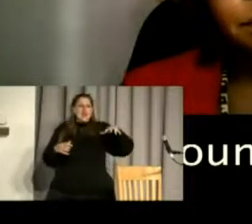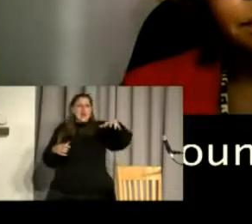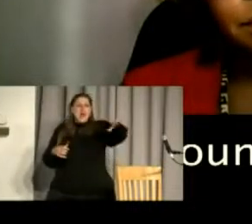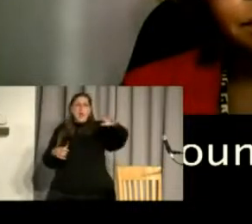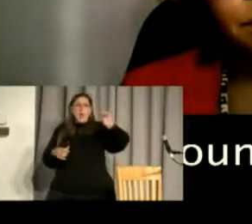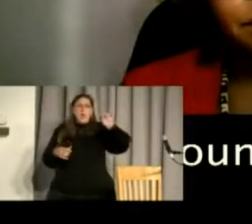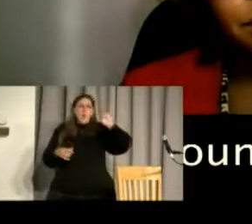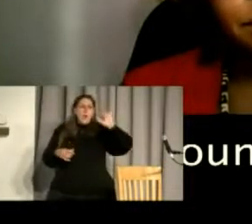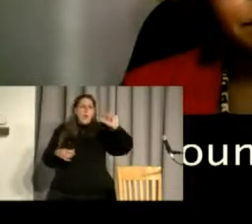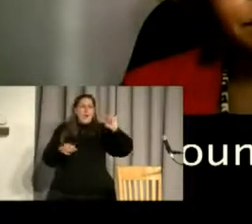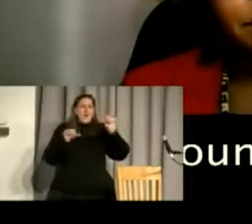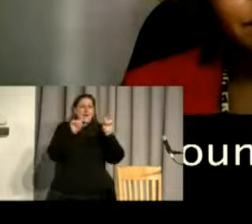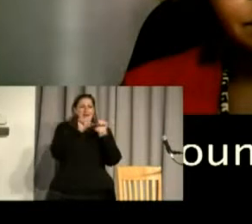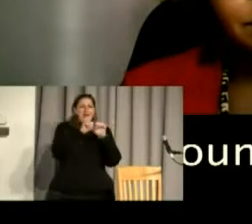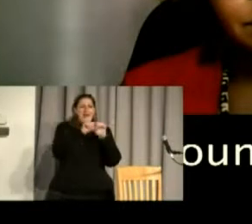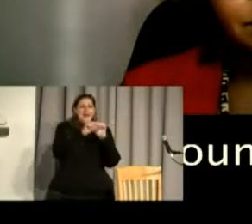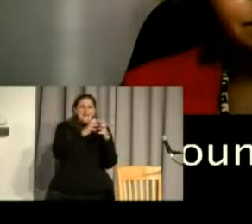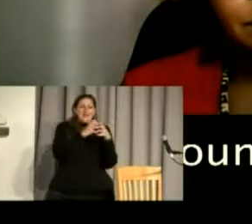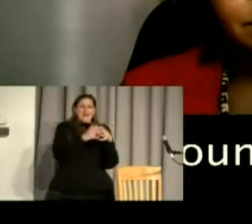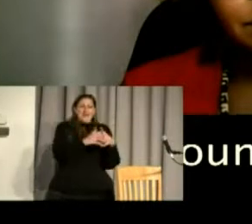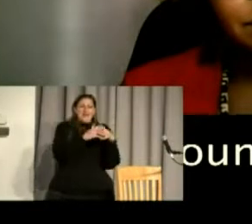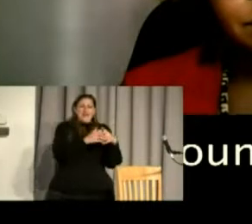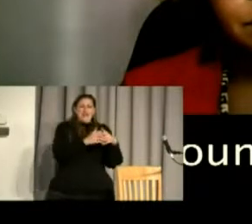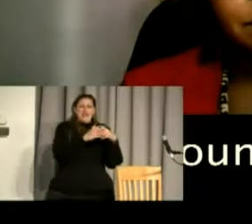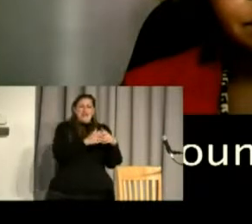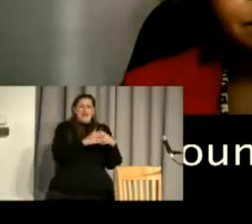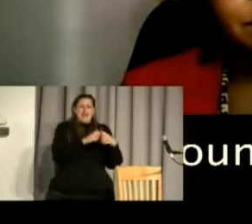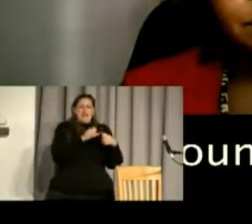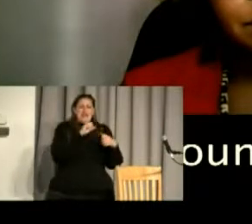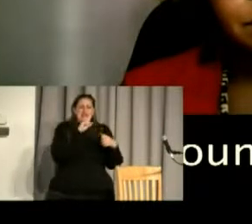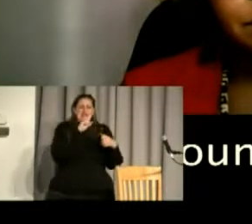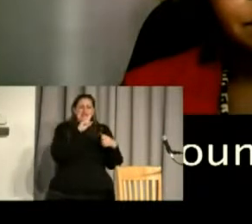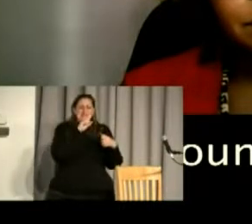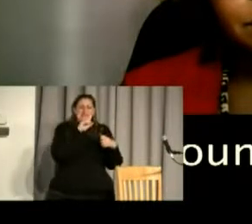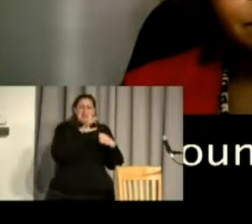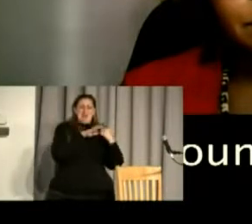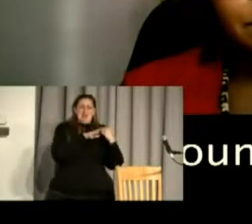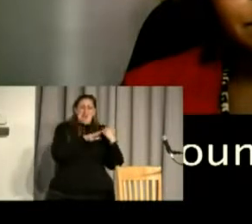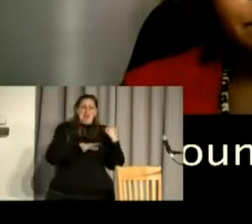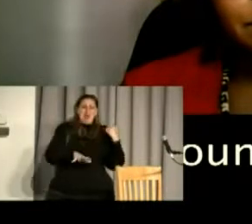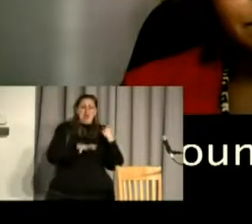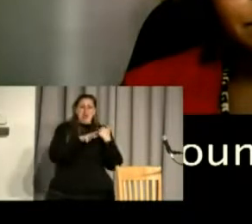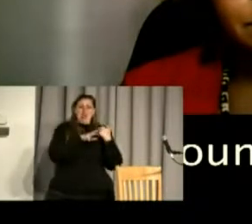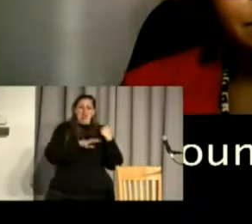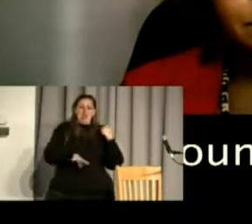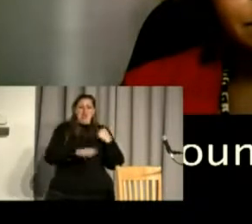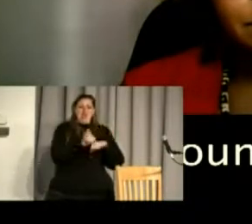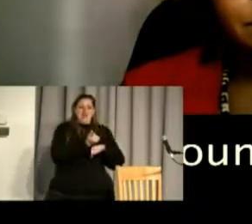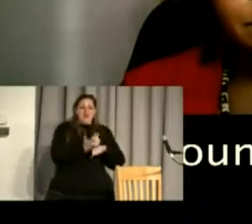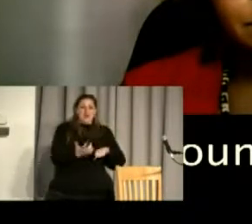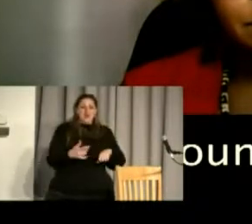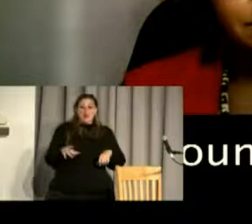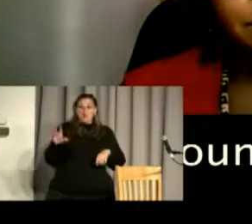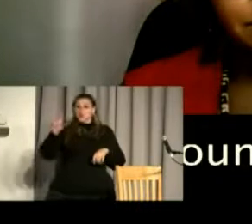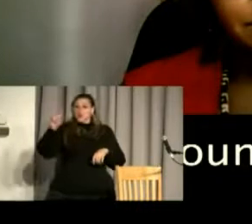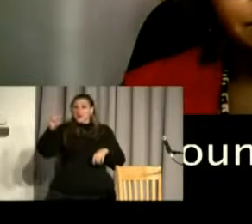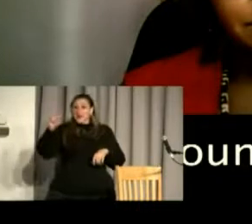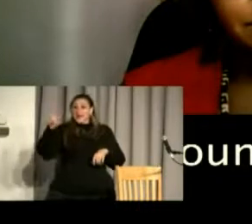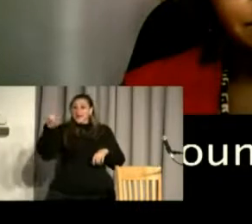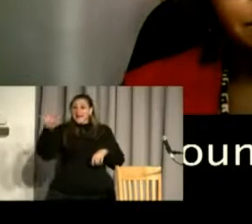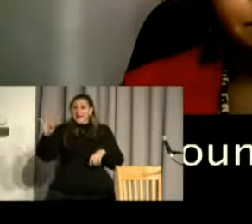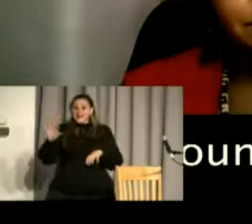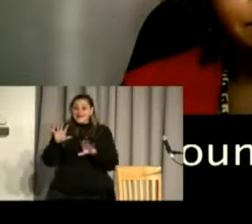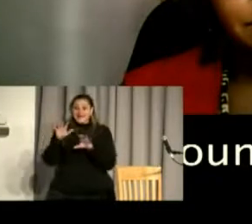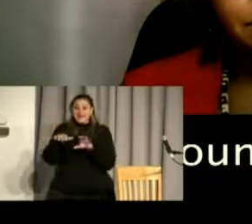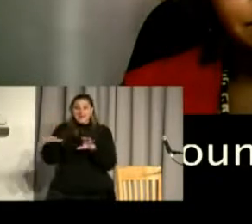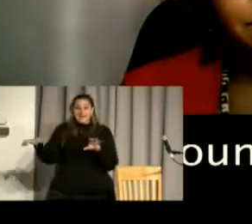and gas production facilities in the United States. In 2019, 4 cemeteries that hold the remains of